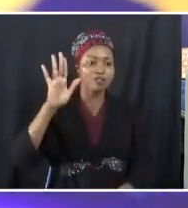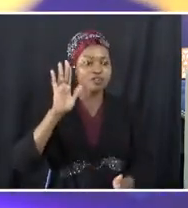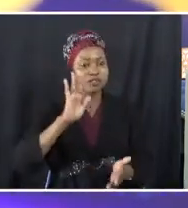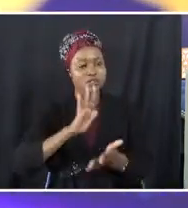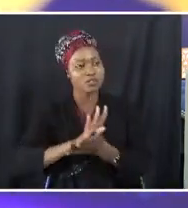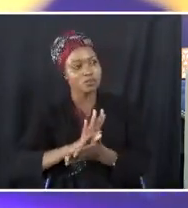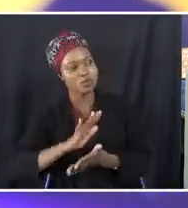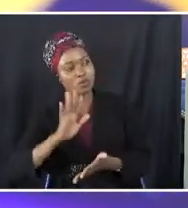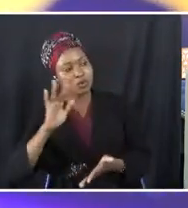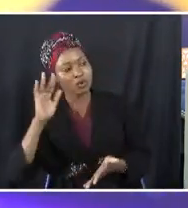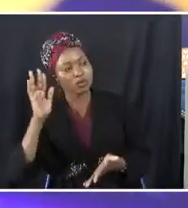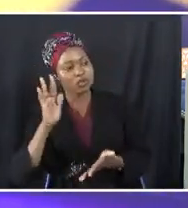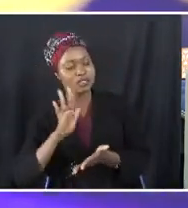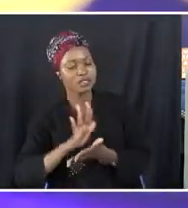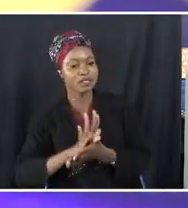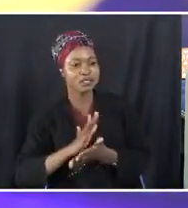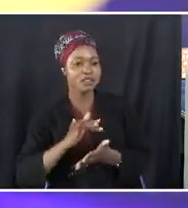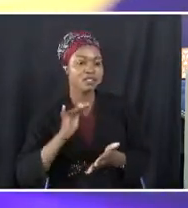of his